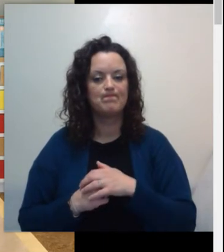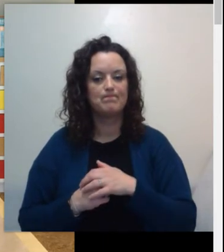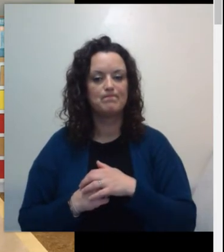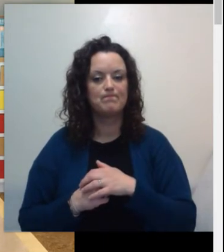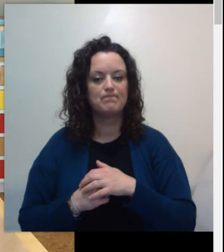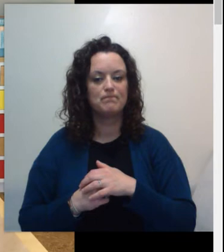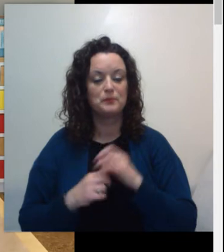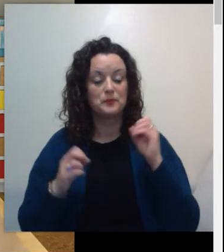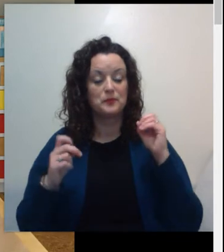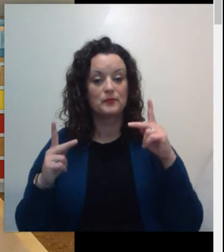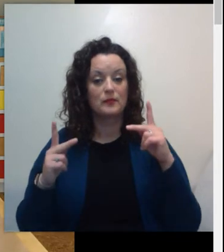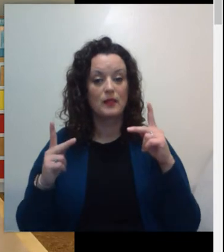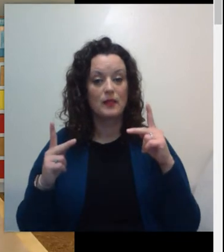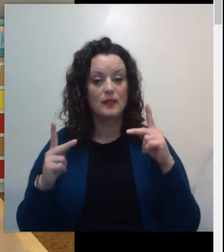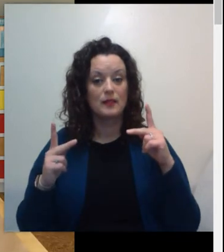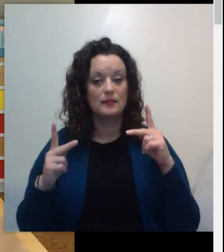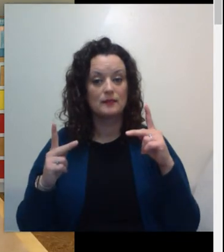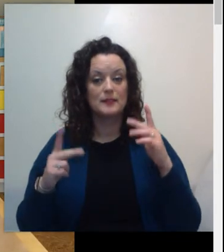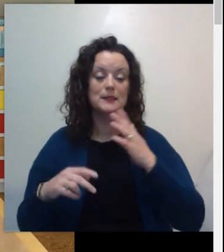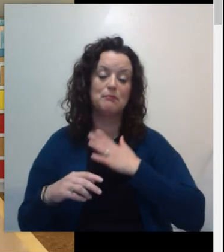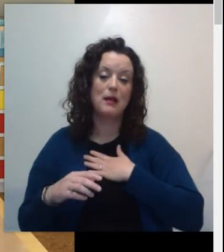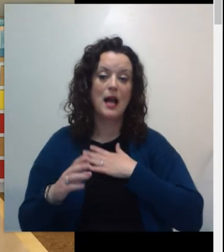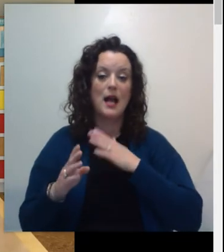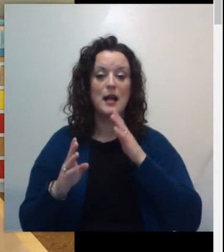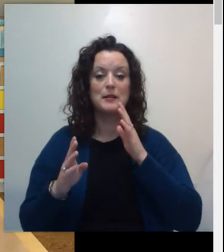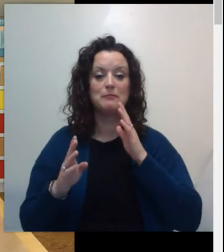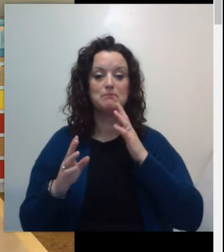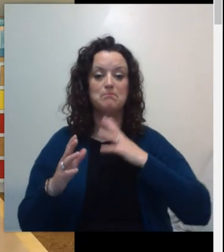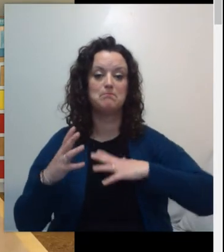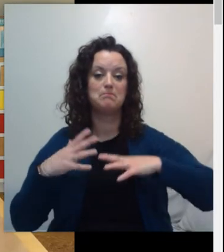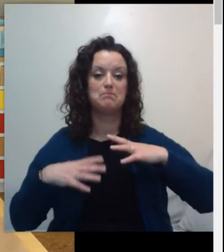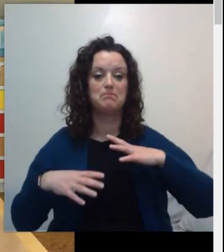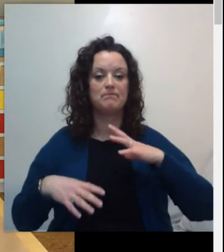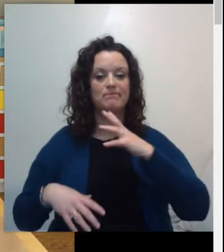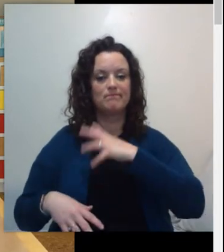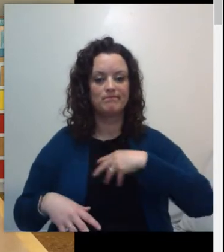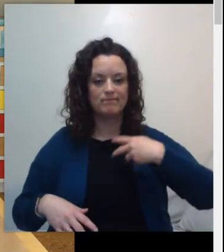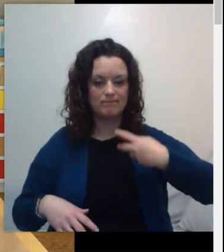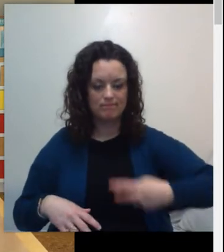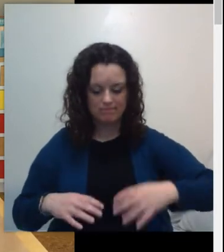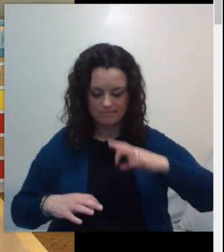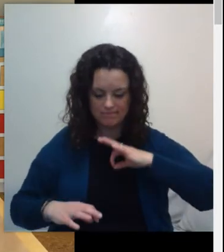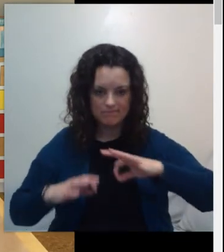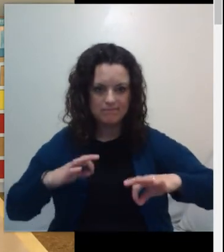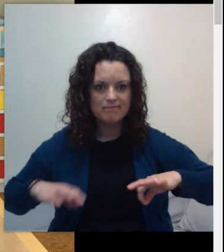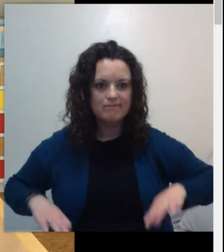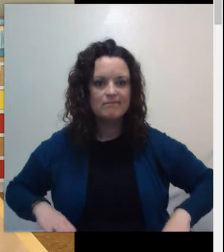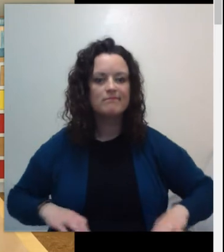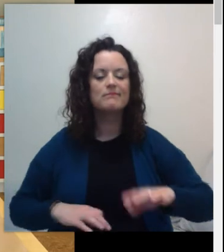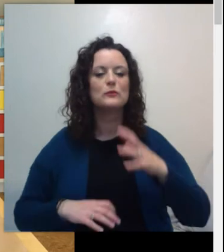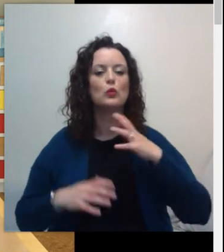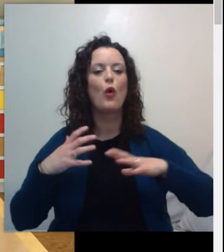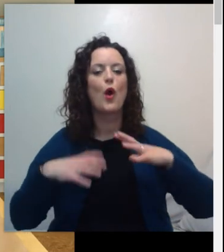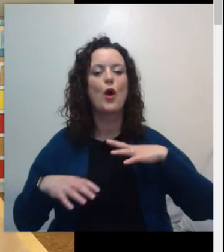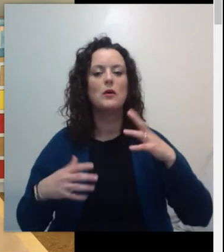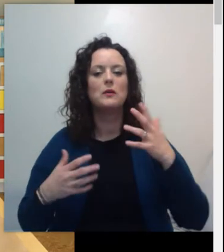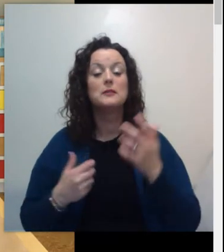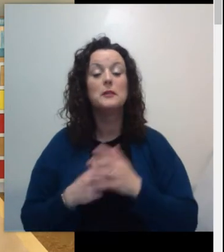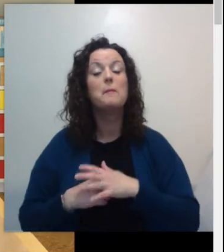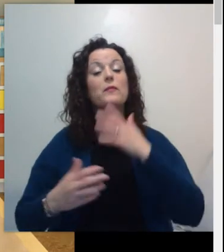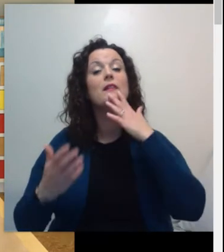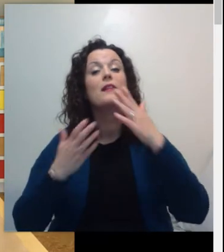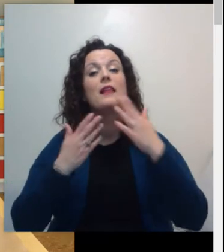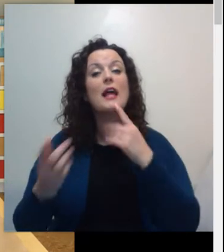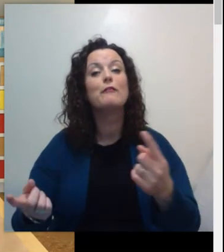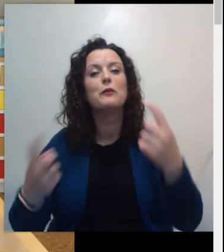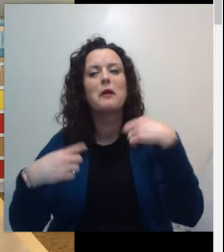Here we go. Here's my pattern clothes. Well, thank you guys so much for coming around today. And